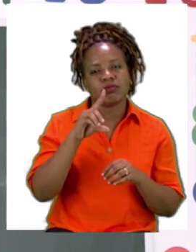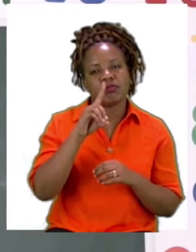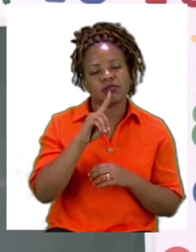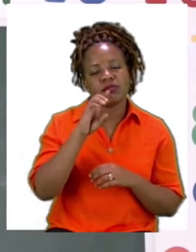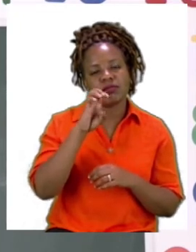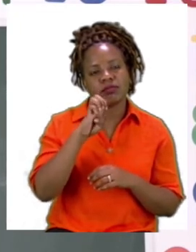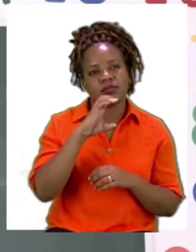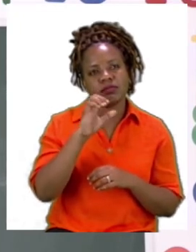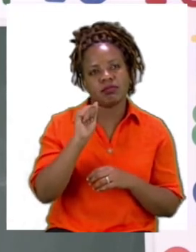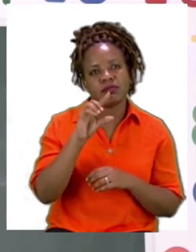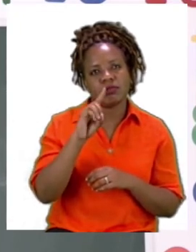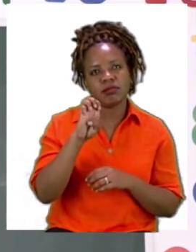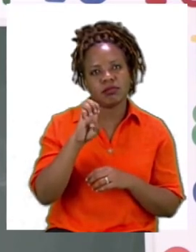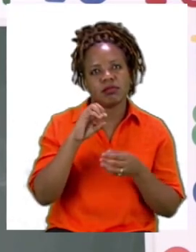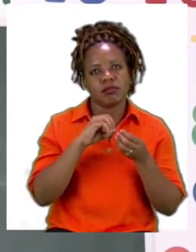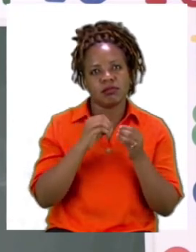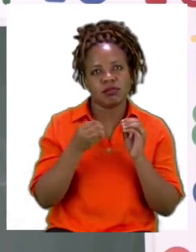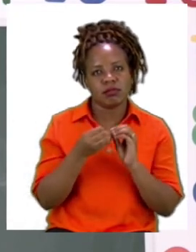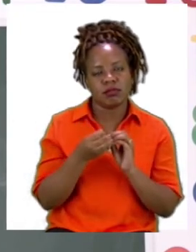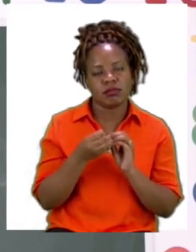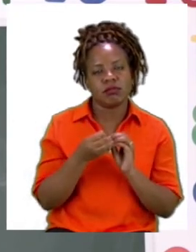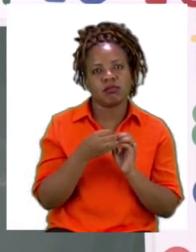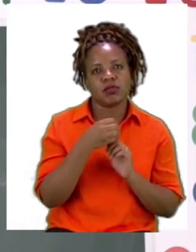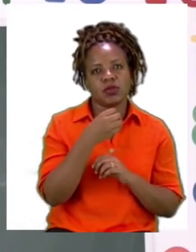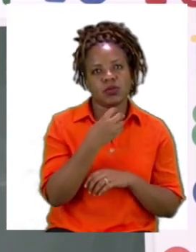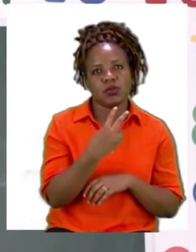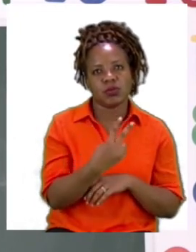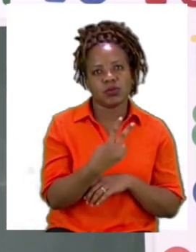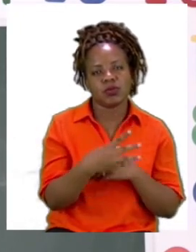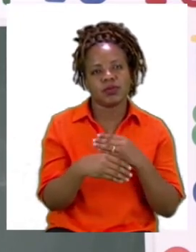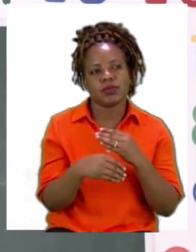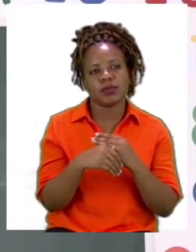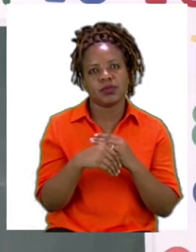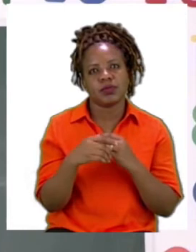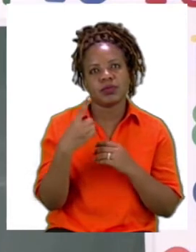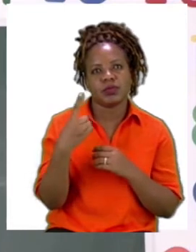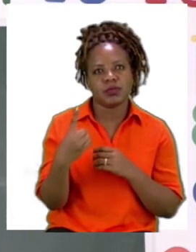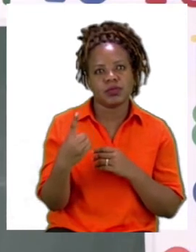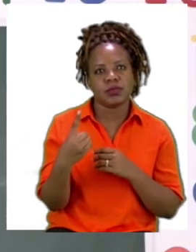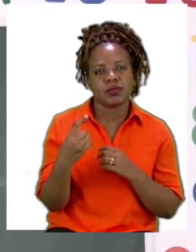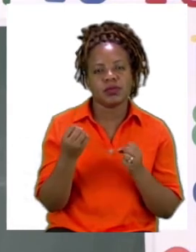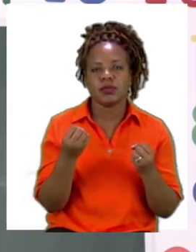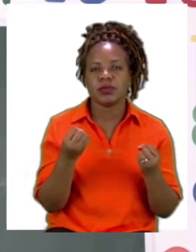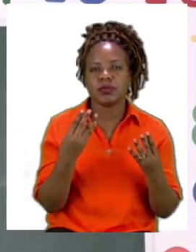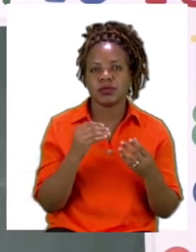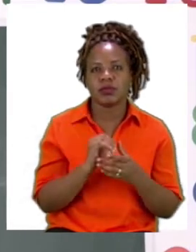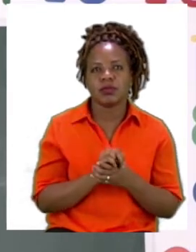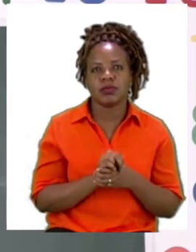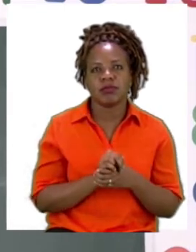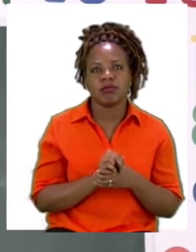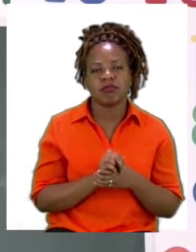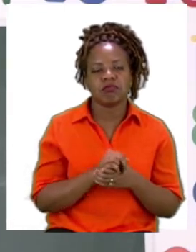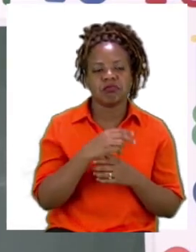up with 2 plus 1. 2 plus 1, boys and girls, is very